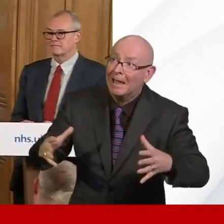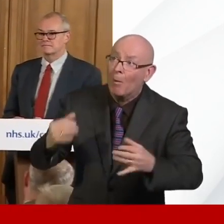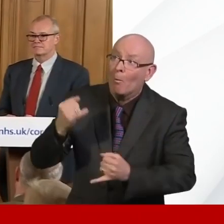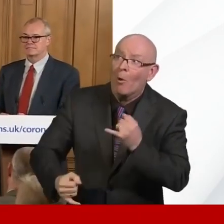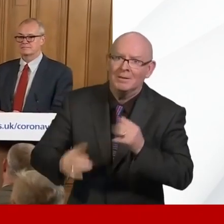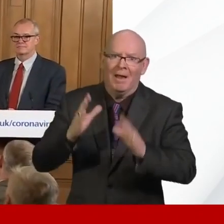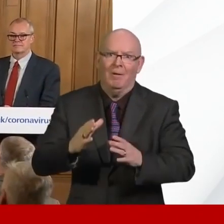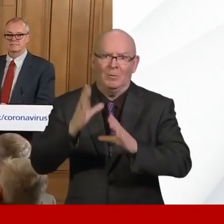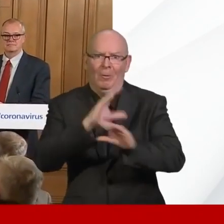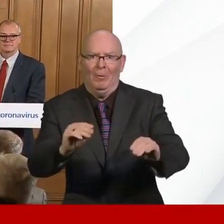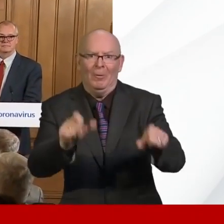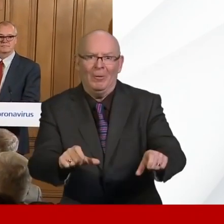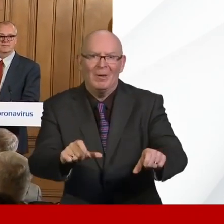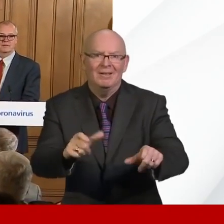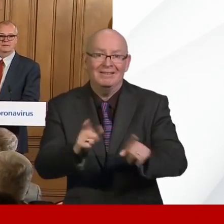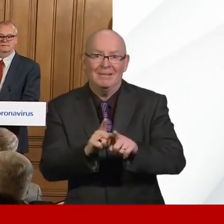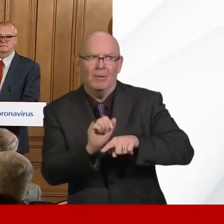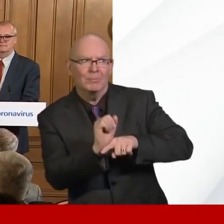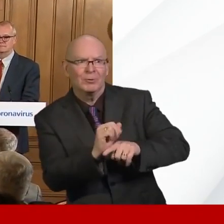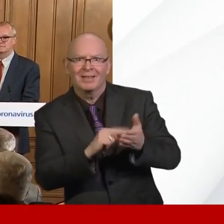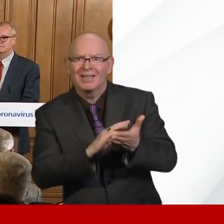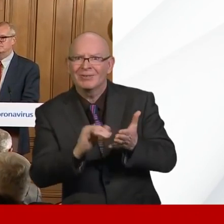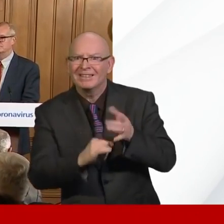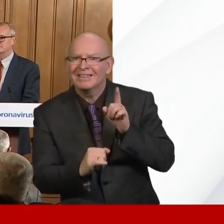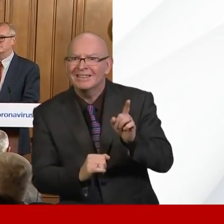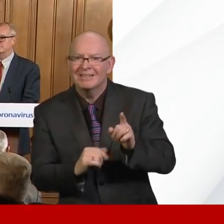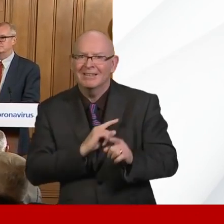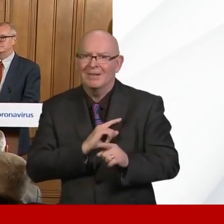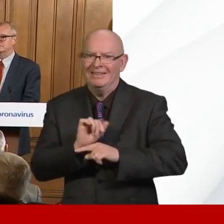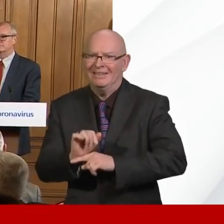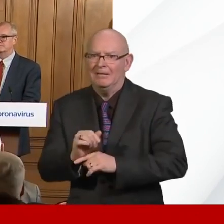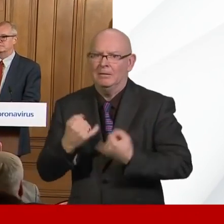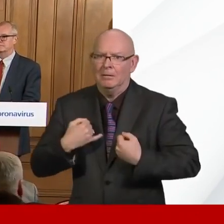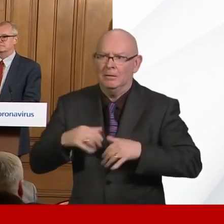know. So last question goes to Charlotte Ivers of Talk Radio.